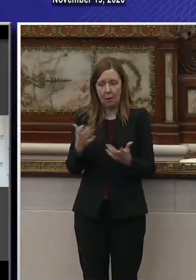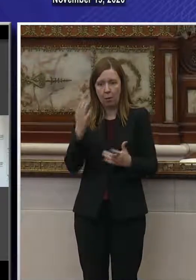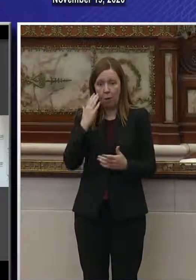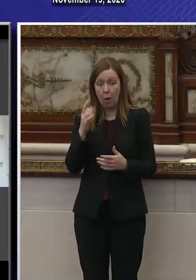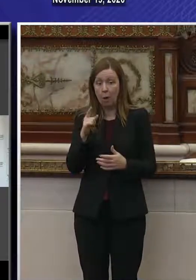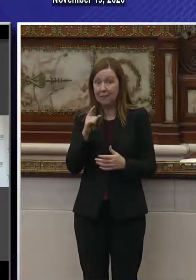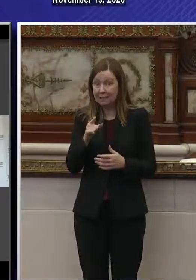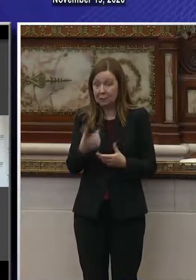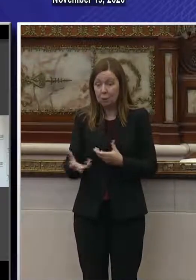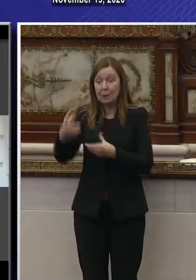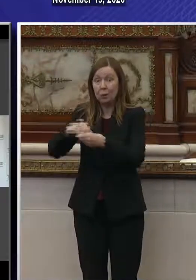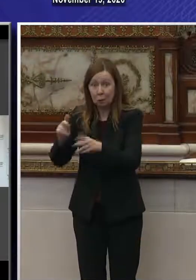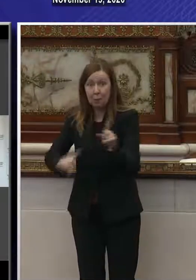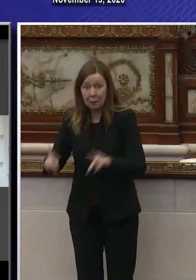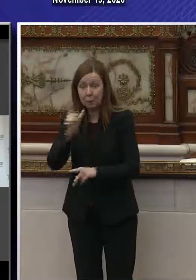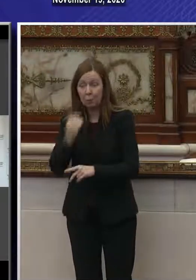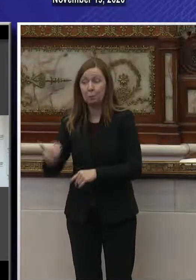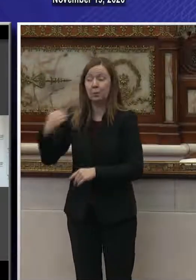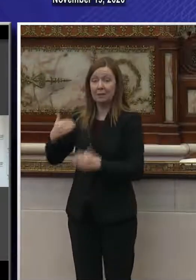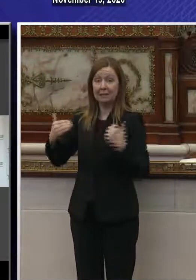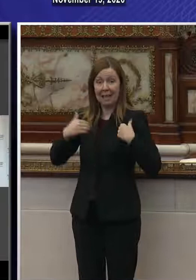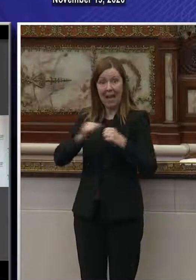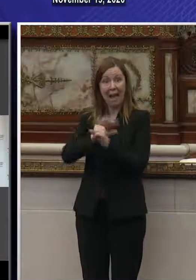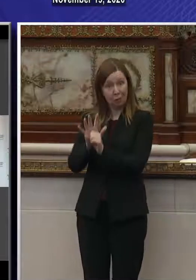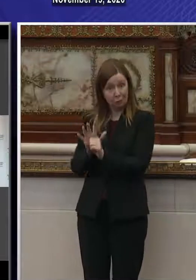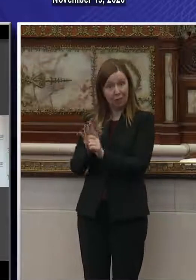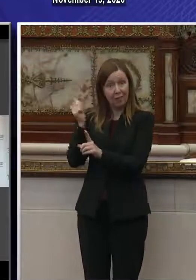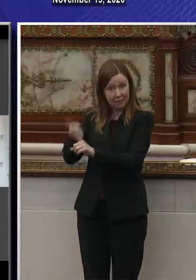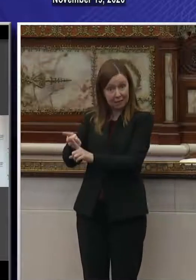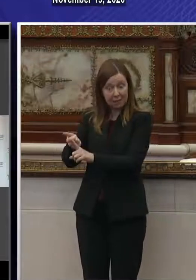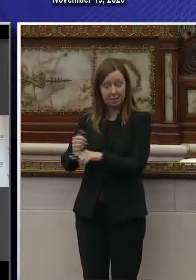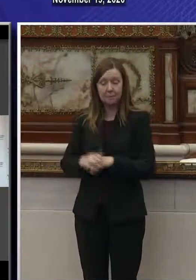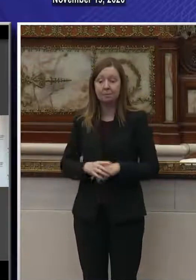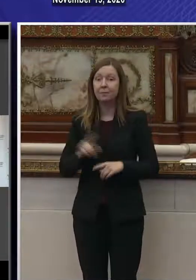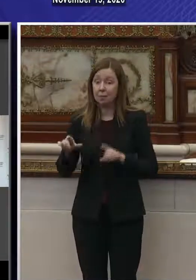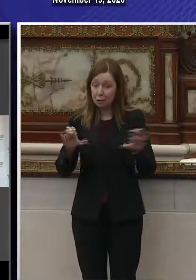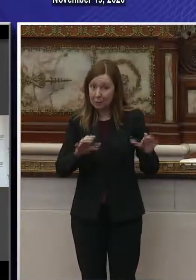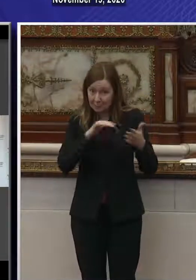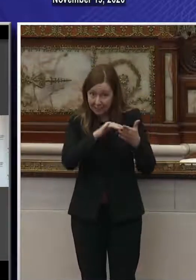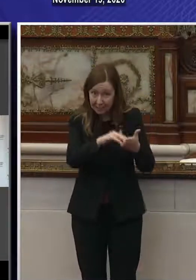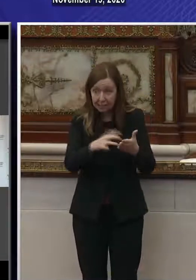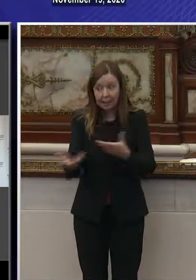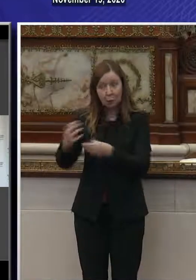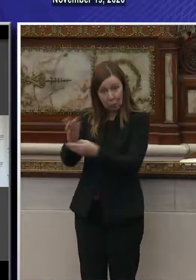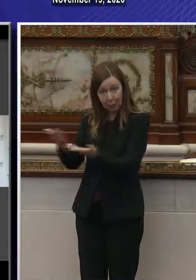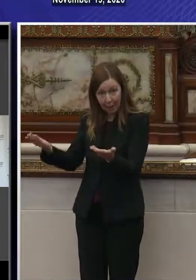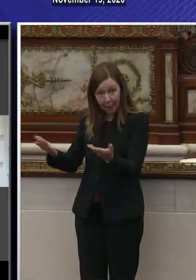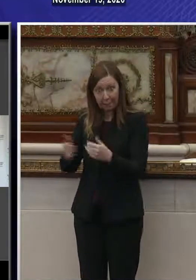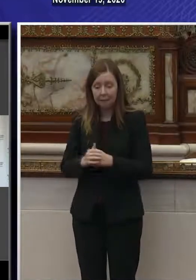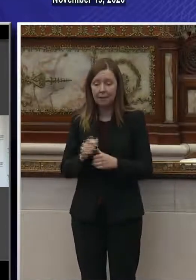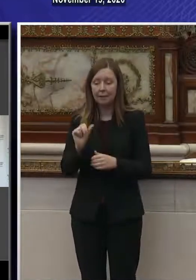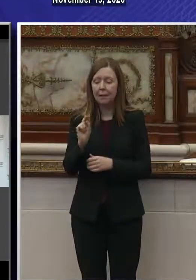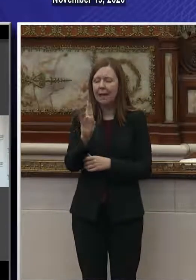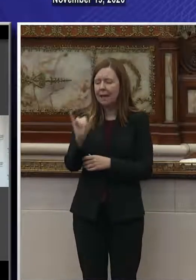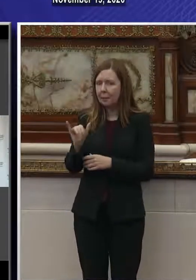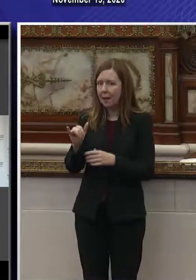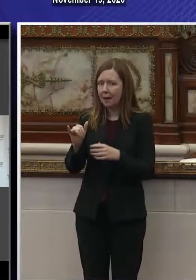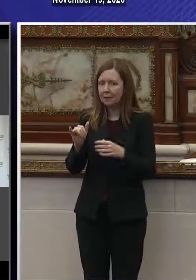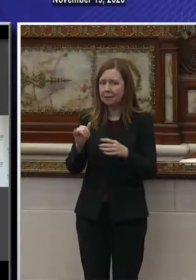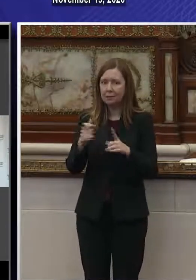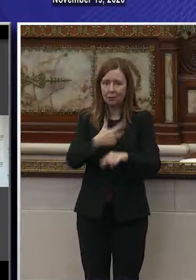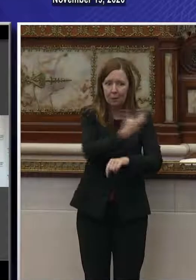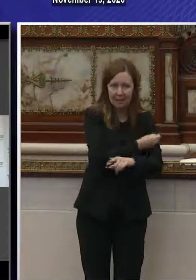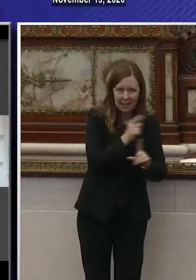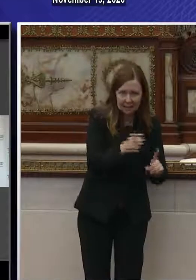did you include people who previously had coronavirus when you did the study? And the antibodies generated,